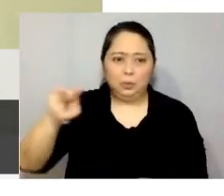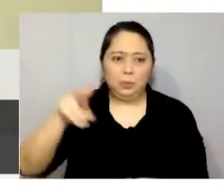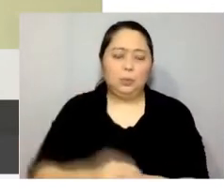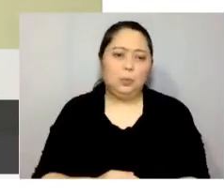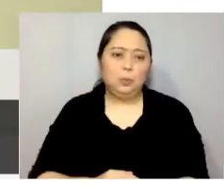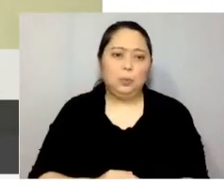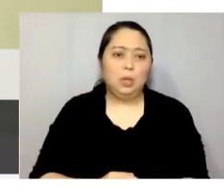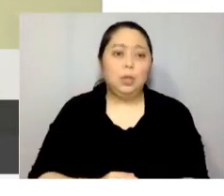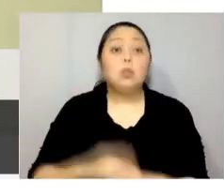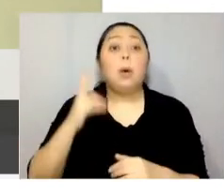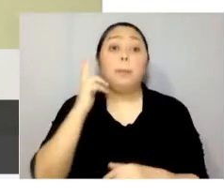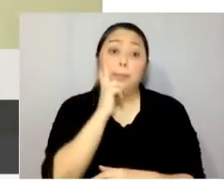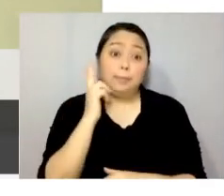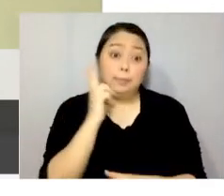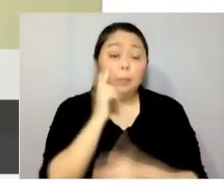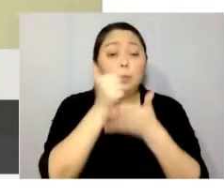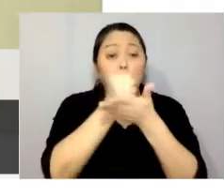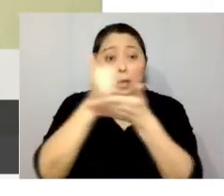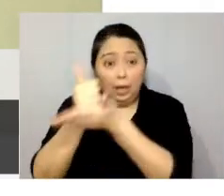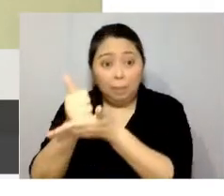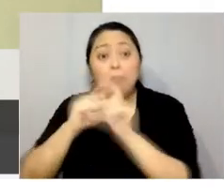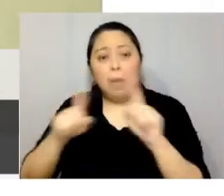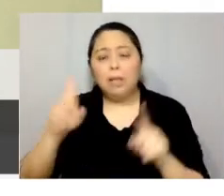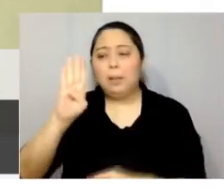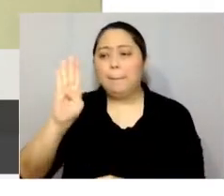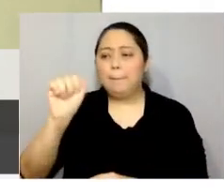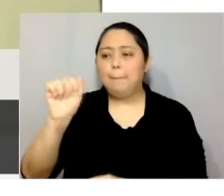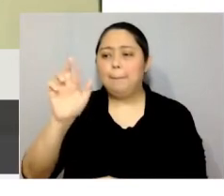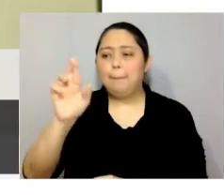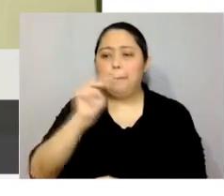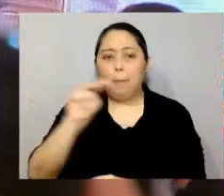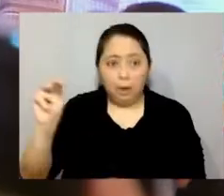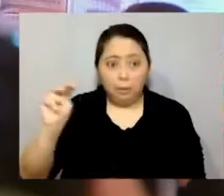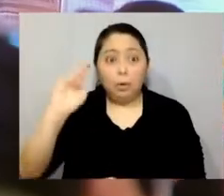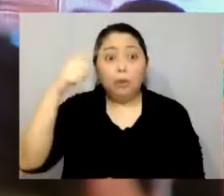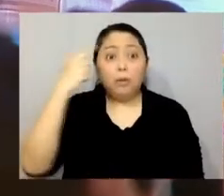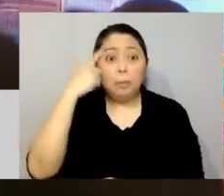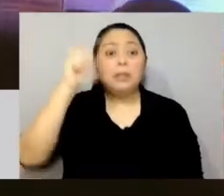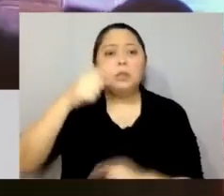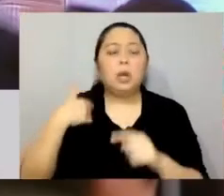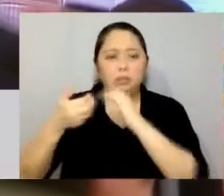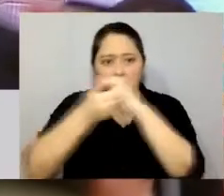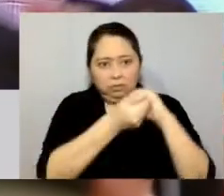talaga makipag-ugnayan ang mga taga-BARM sa ating mga kongresista at mga senador.